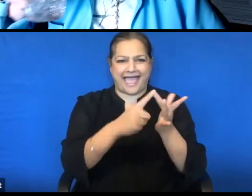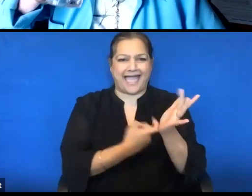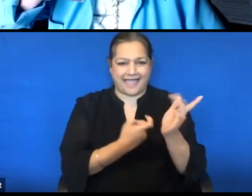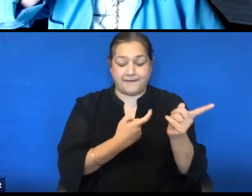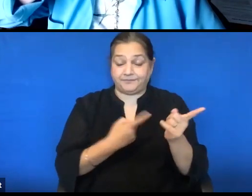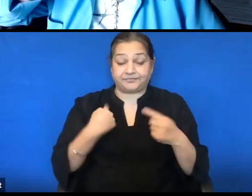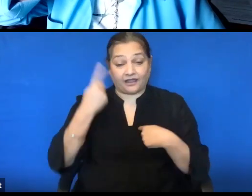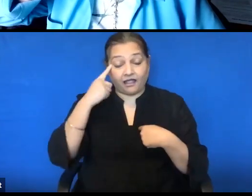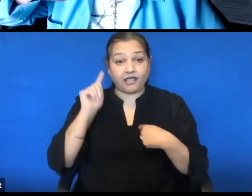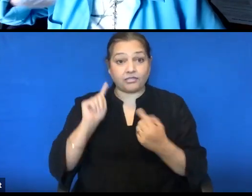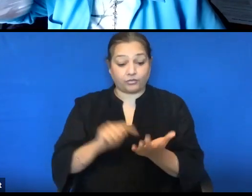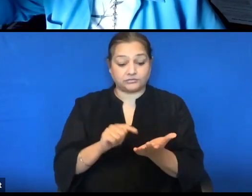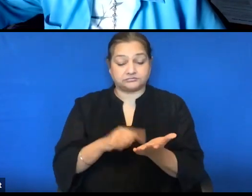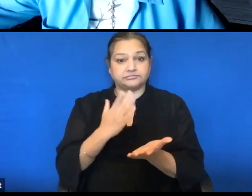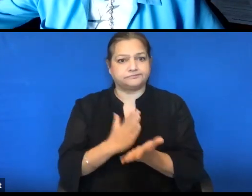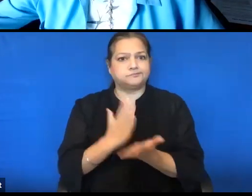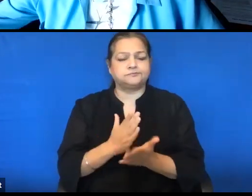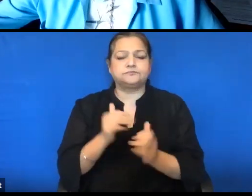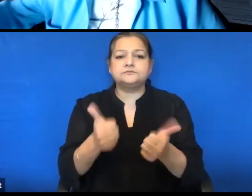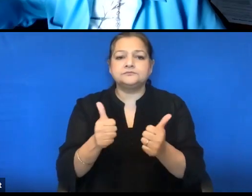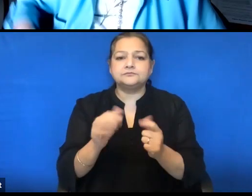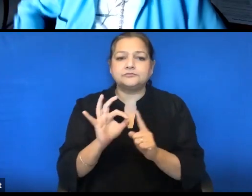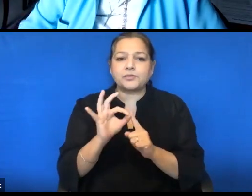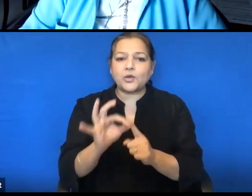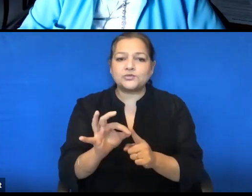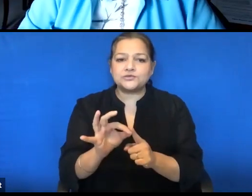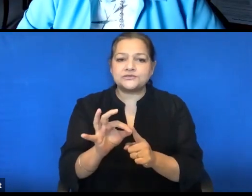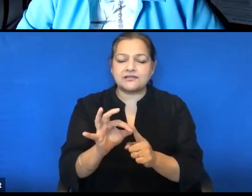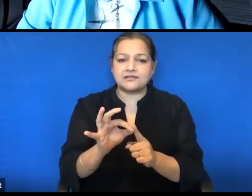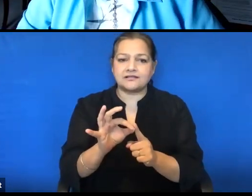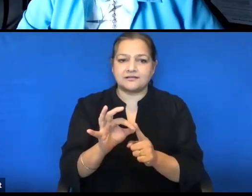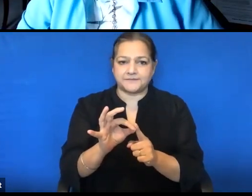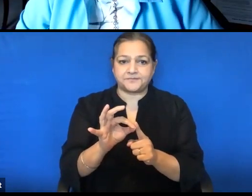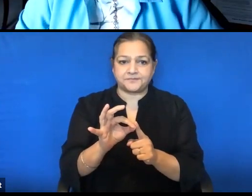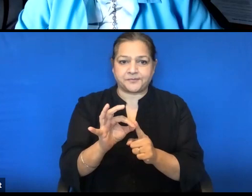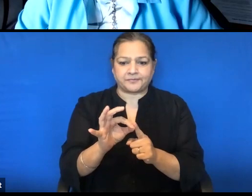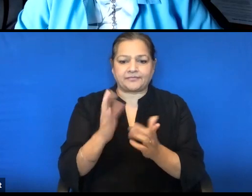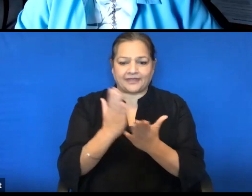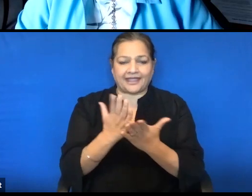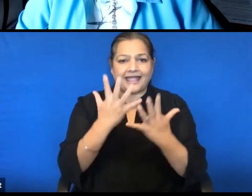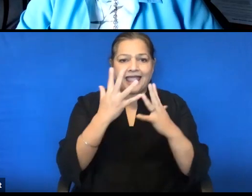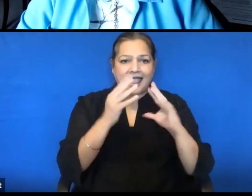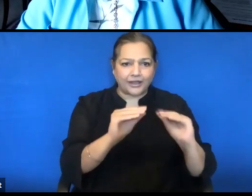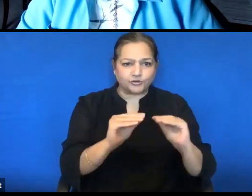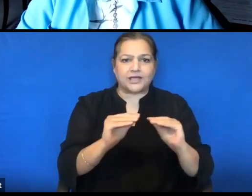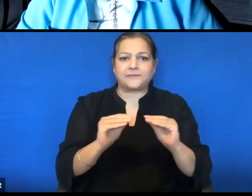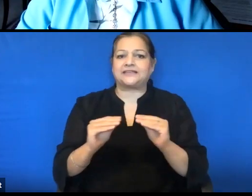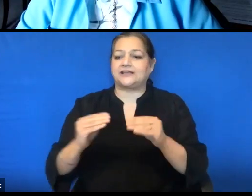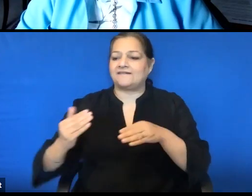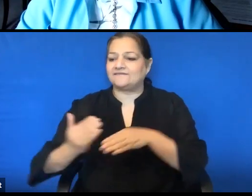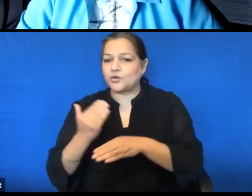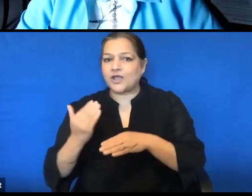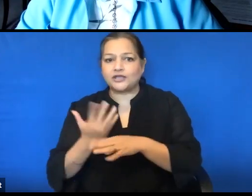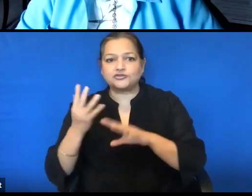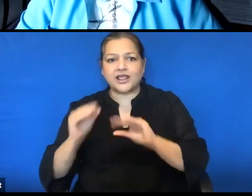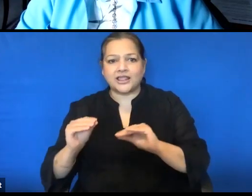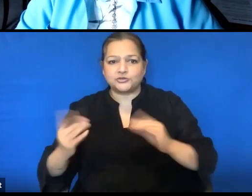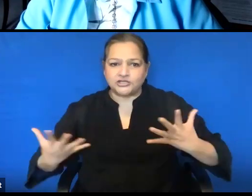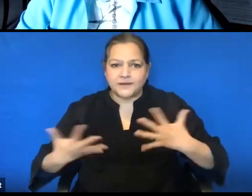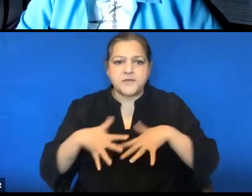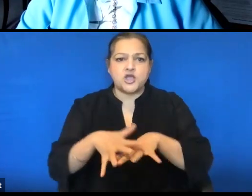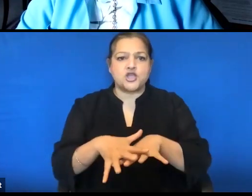was a really good proposal. Where you would really merge academic and vocational education, and people